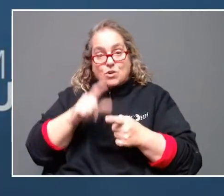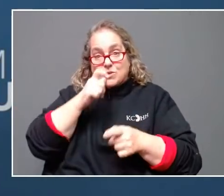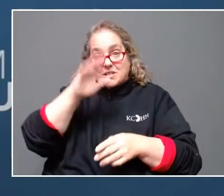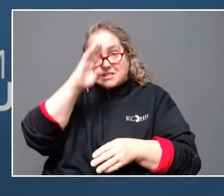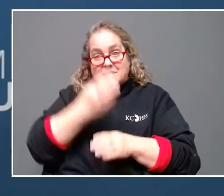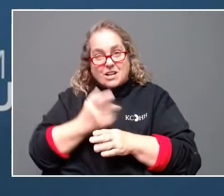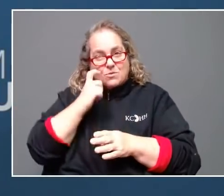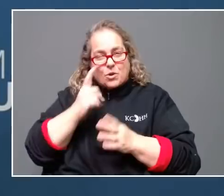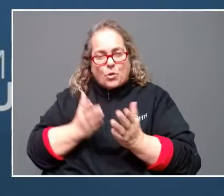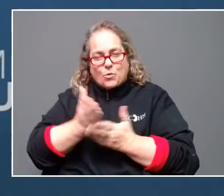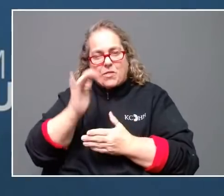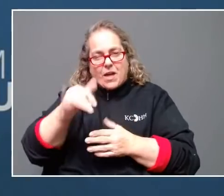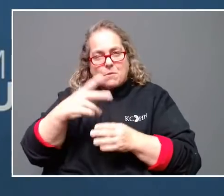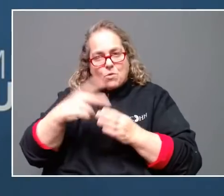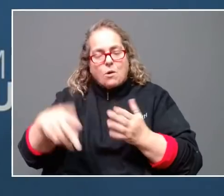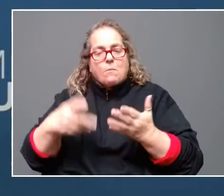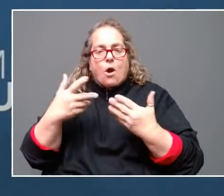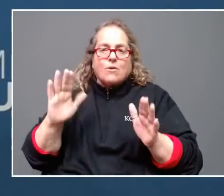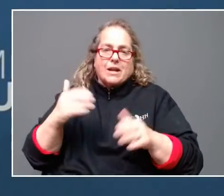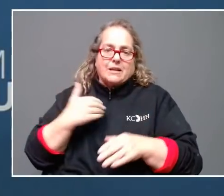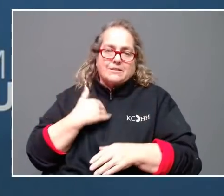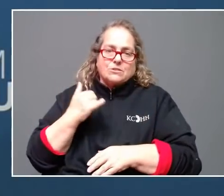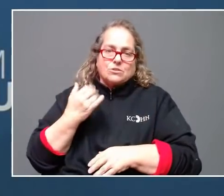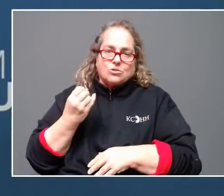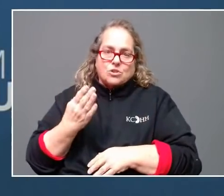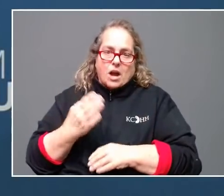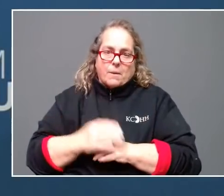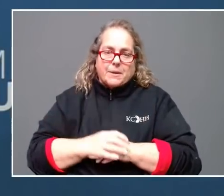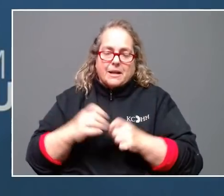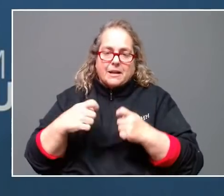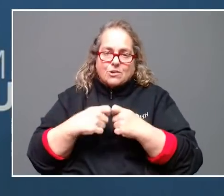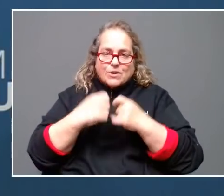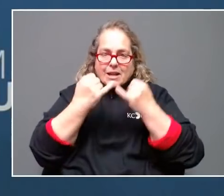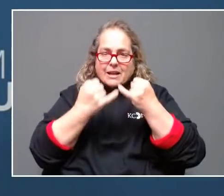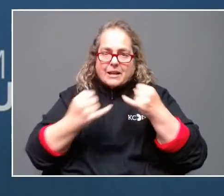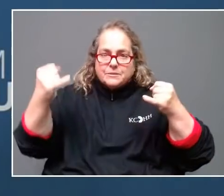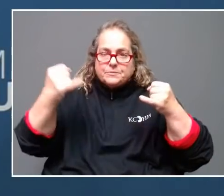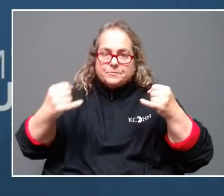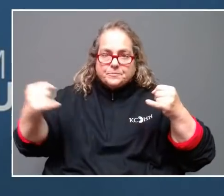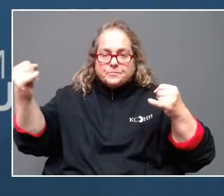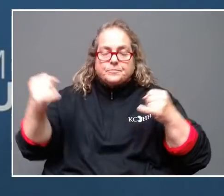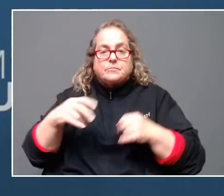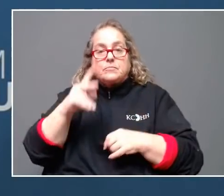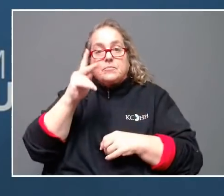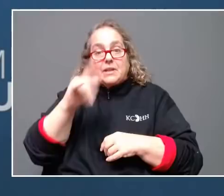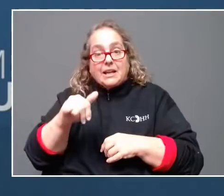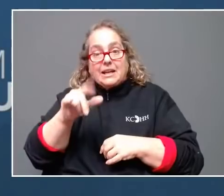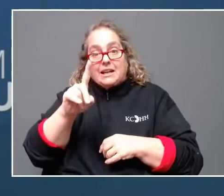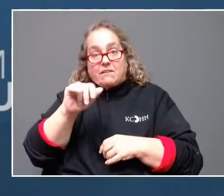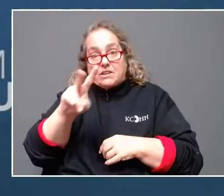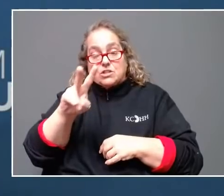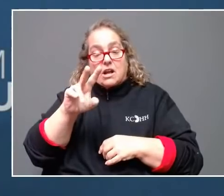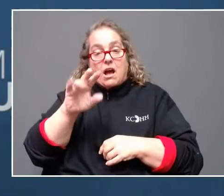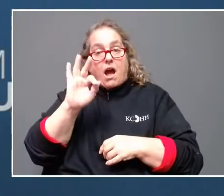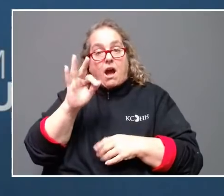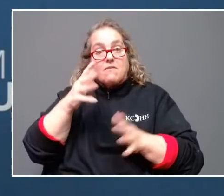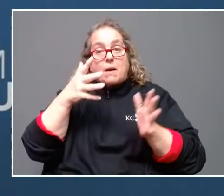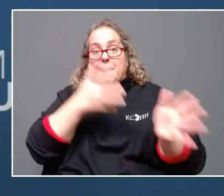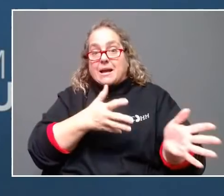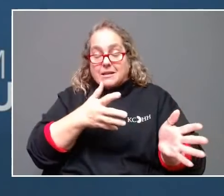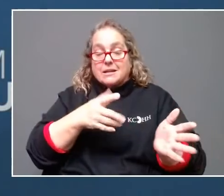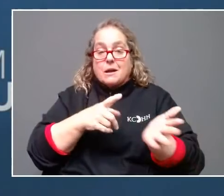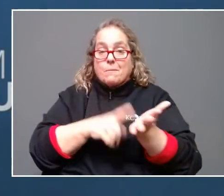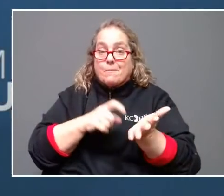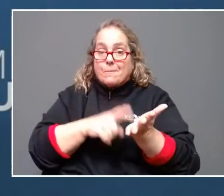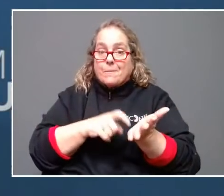already has a job. To learn more, visit the Kentucky Division of Abandoned Mine Lands website. We are committed to building